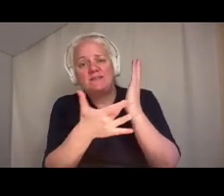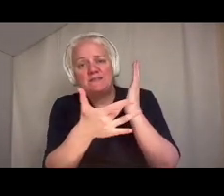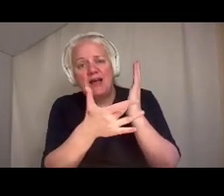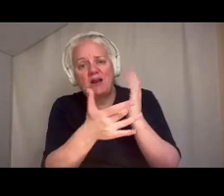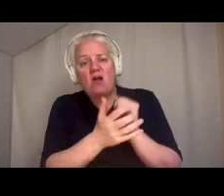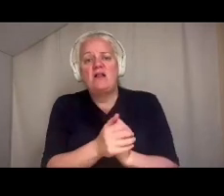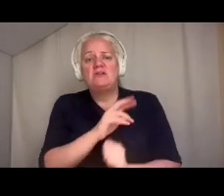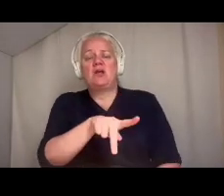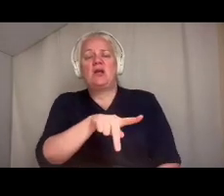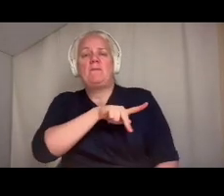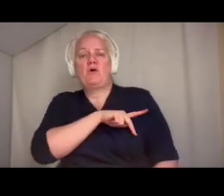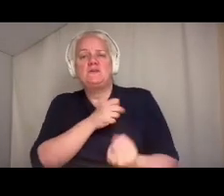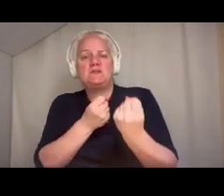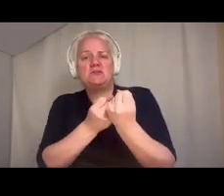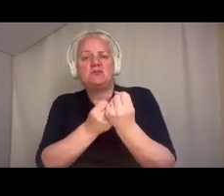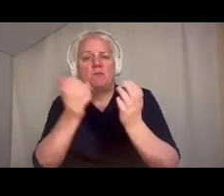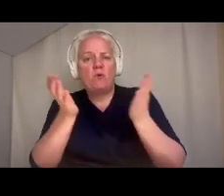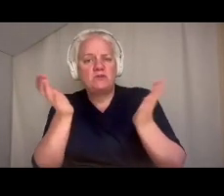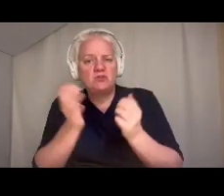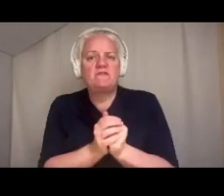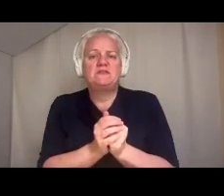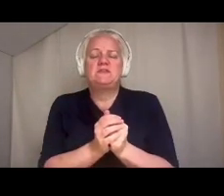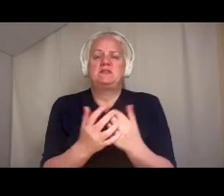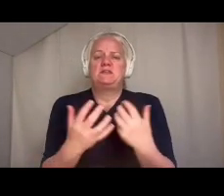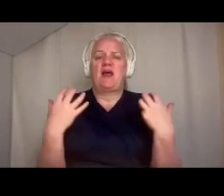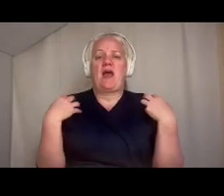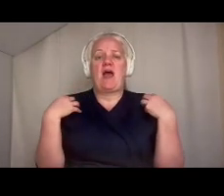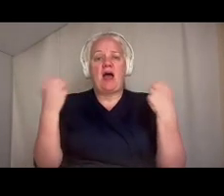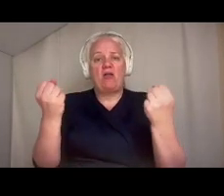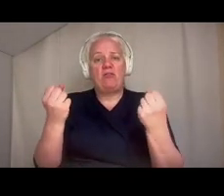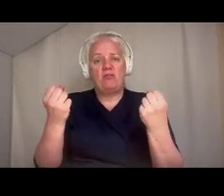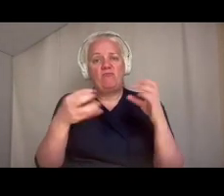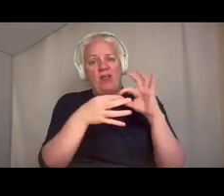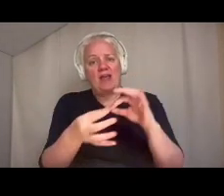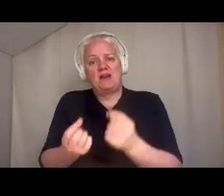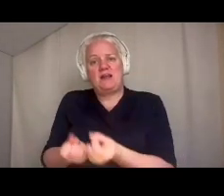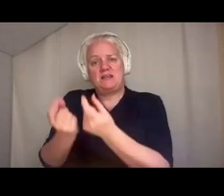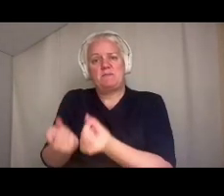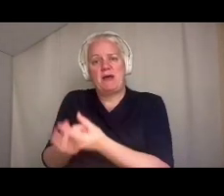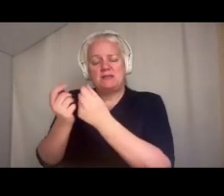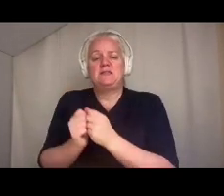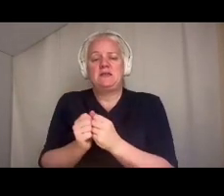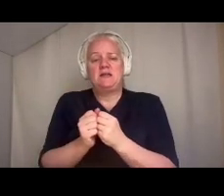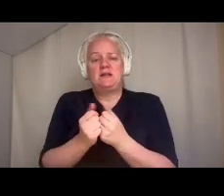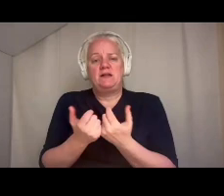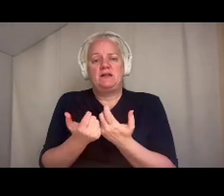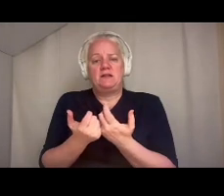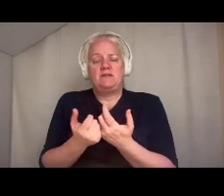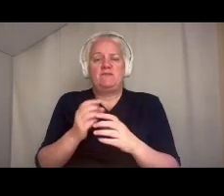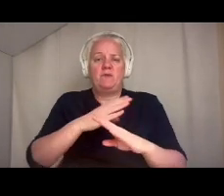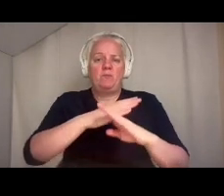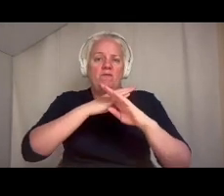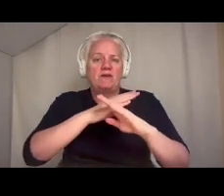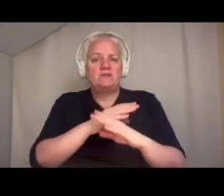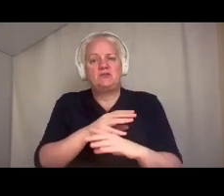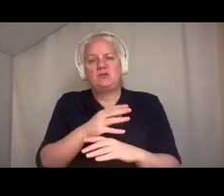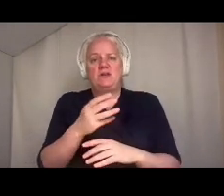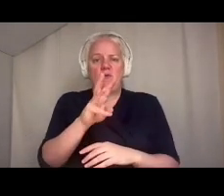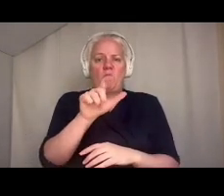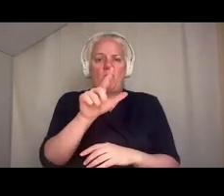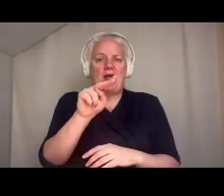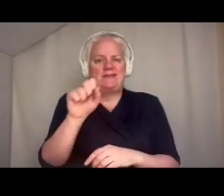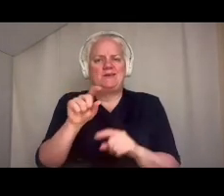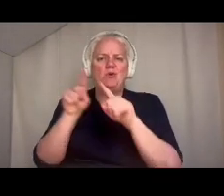support services, health expenses, including prevention and wellness programs and